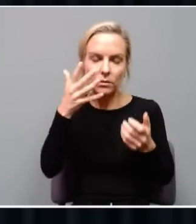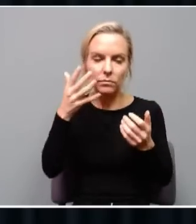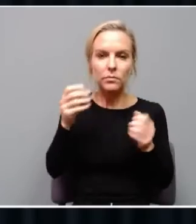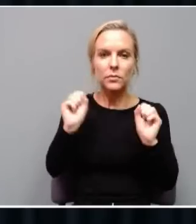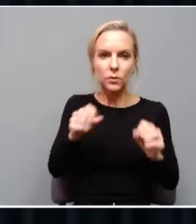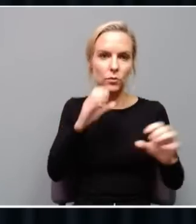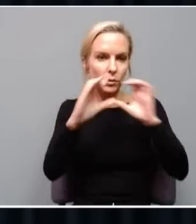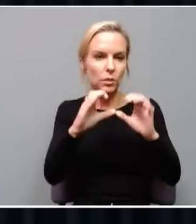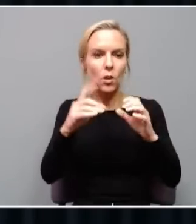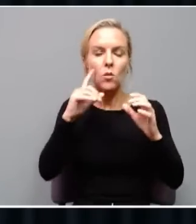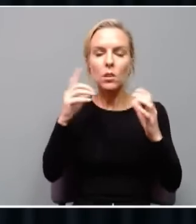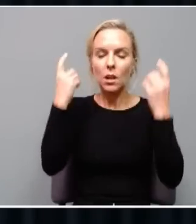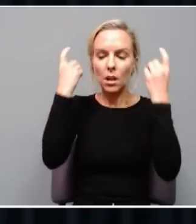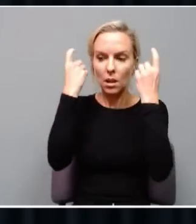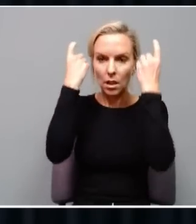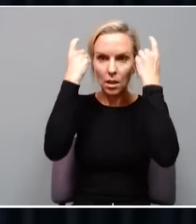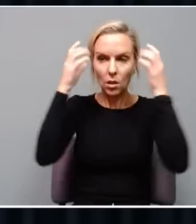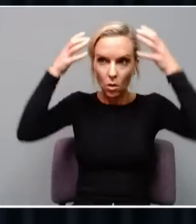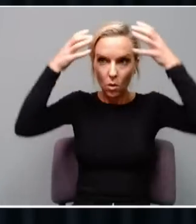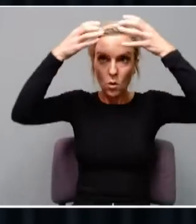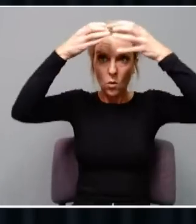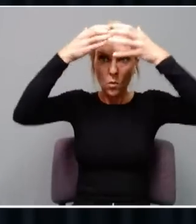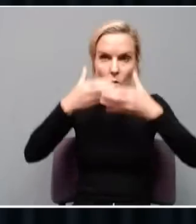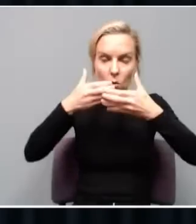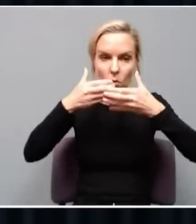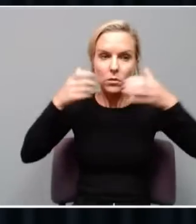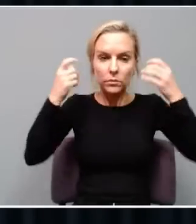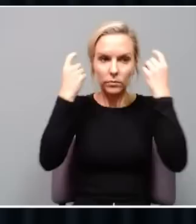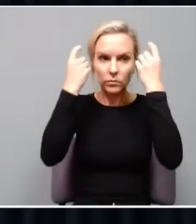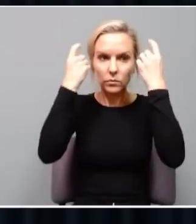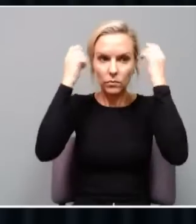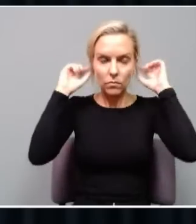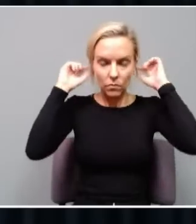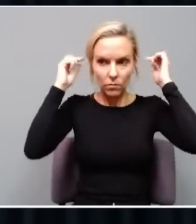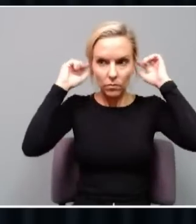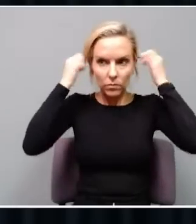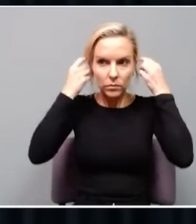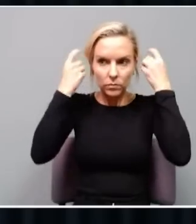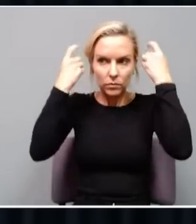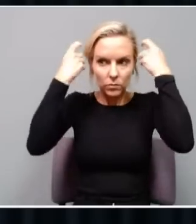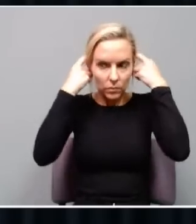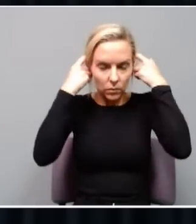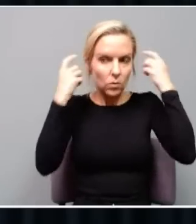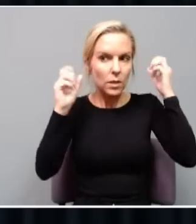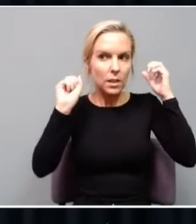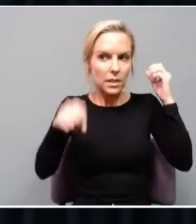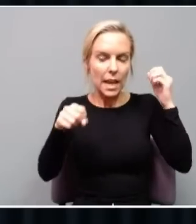exposed so the doctors can use stethoscopes and to hear their patients better. So when it's worn,